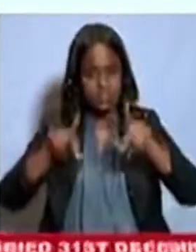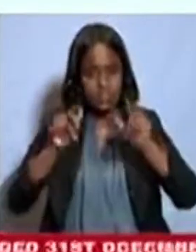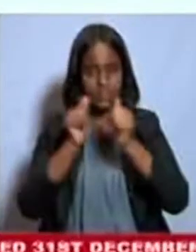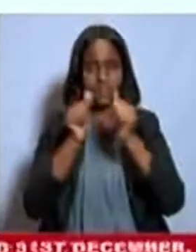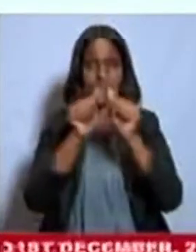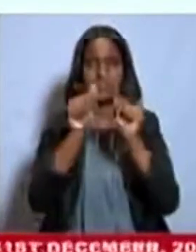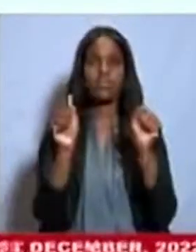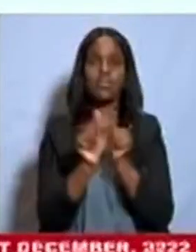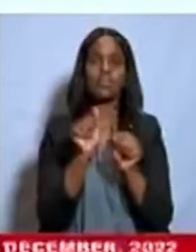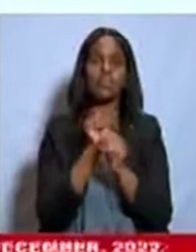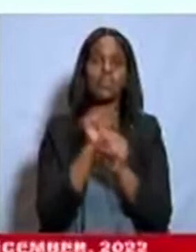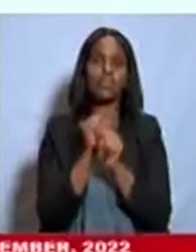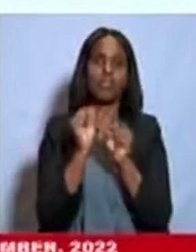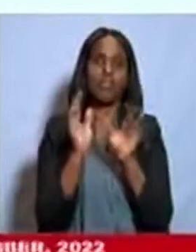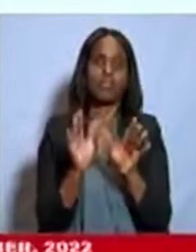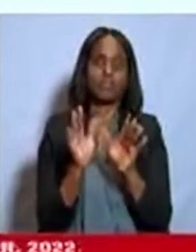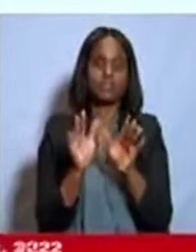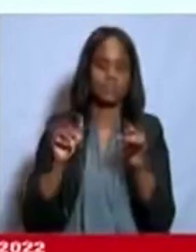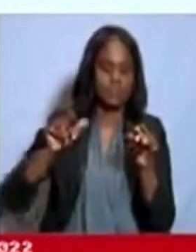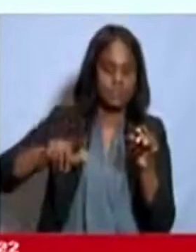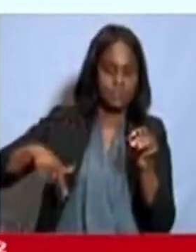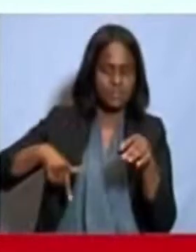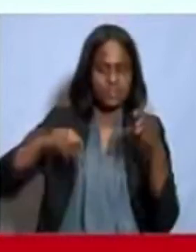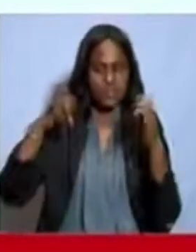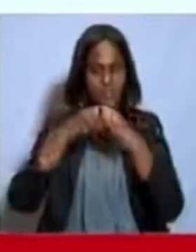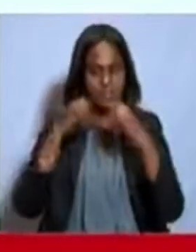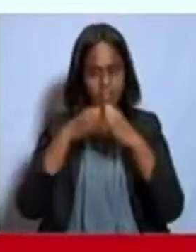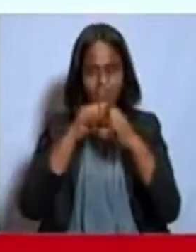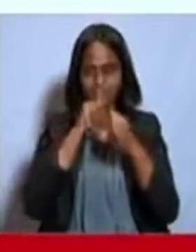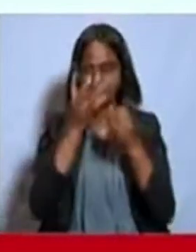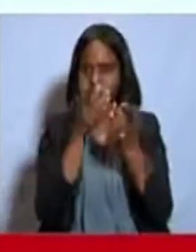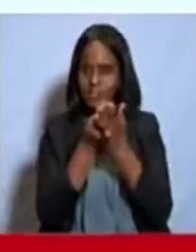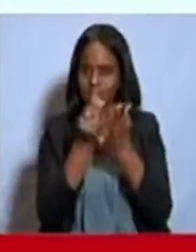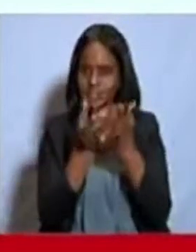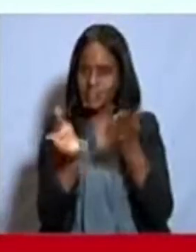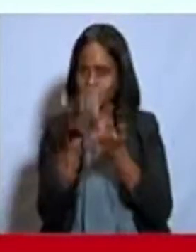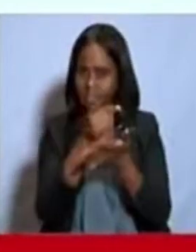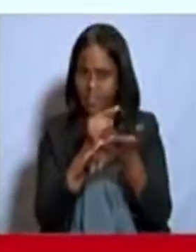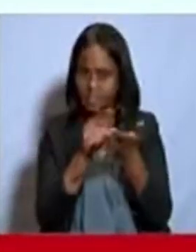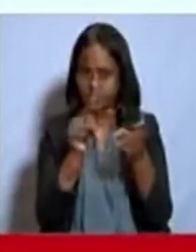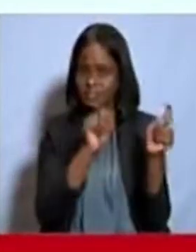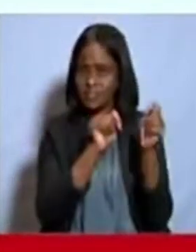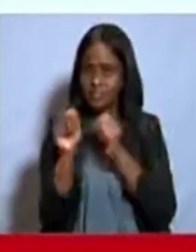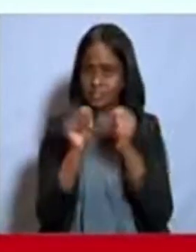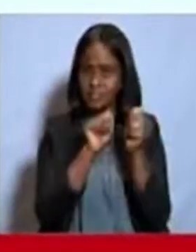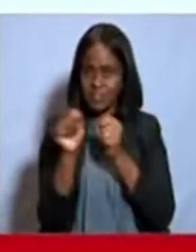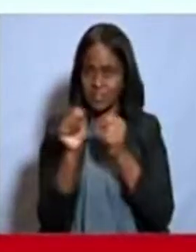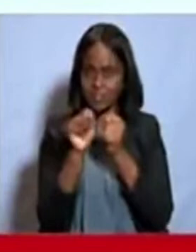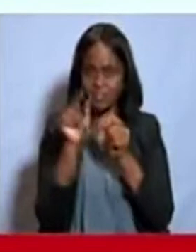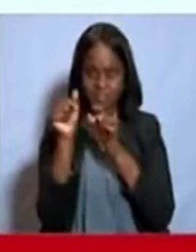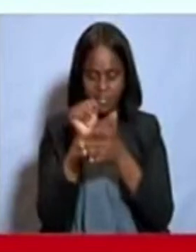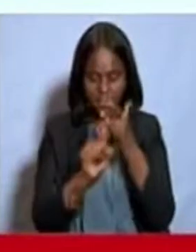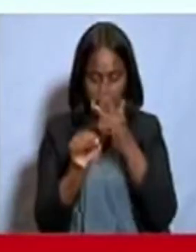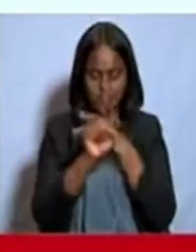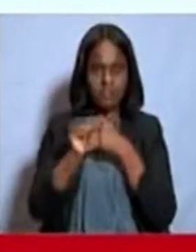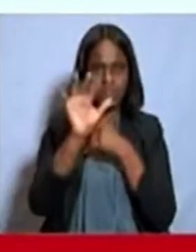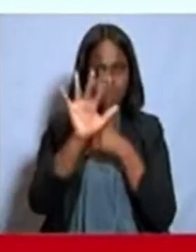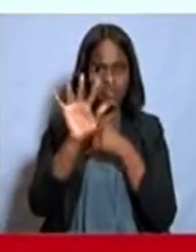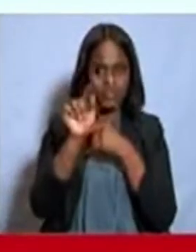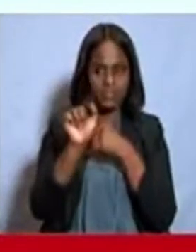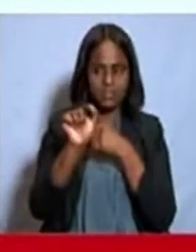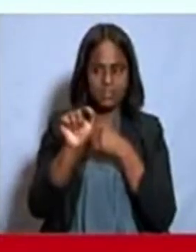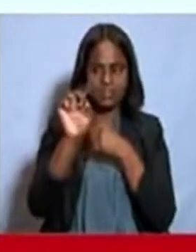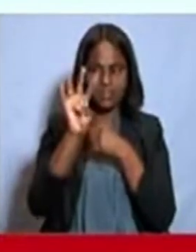worker. Delayed banking of van collector transfers. Section